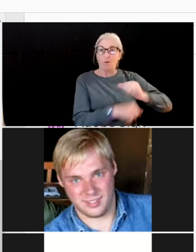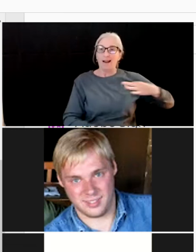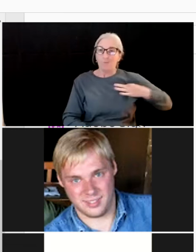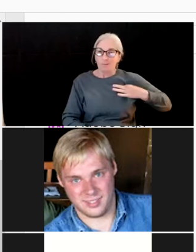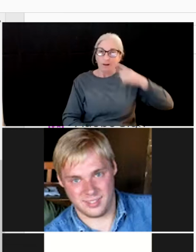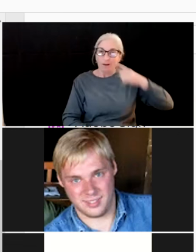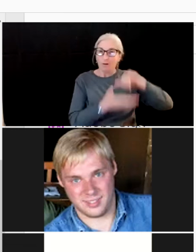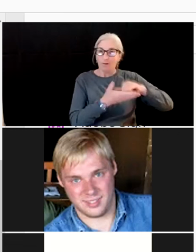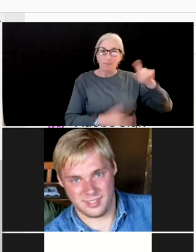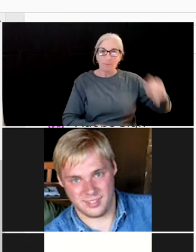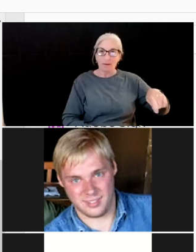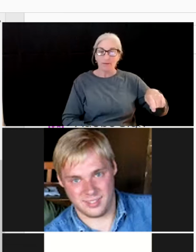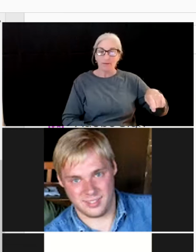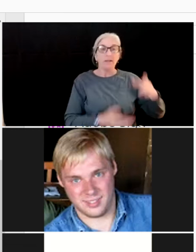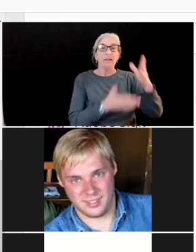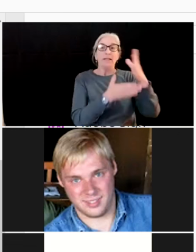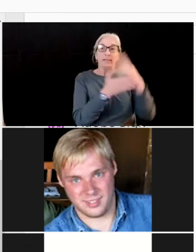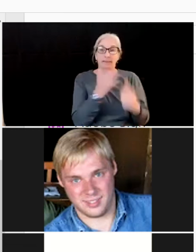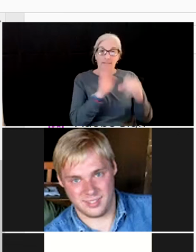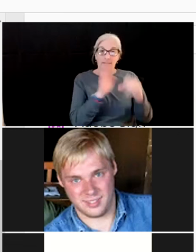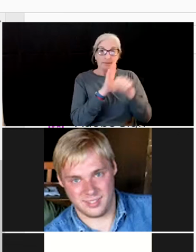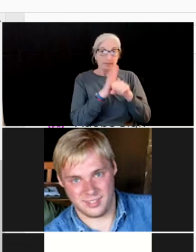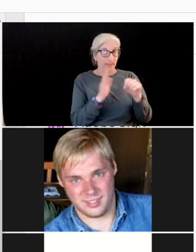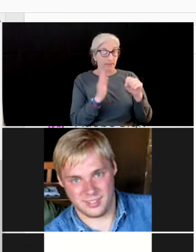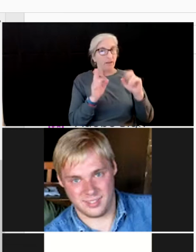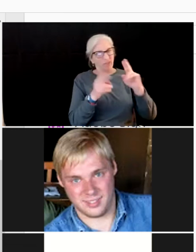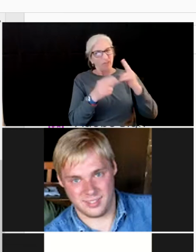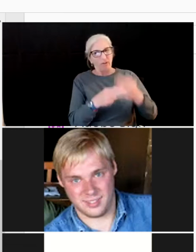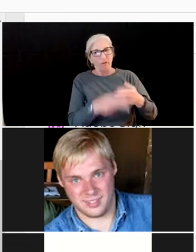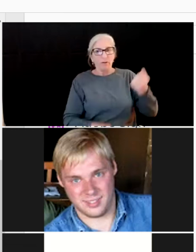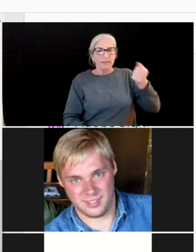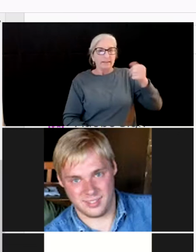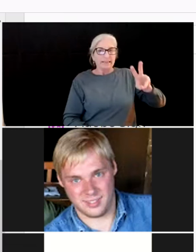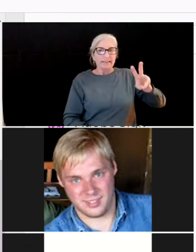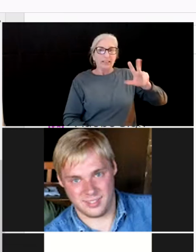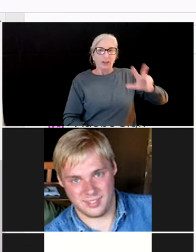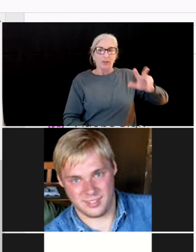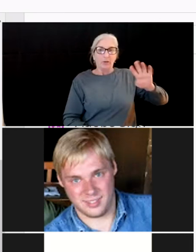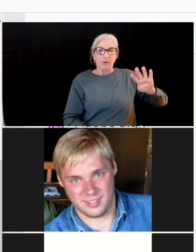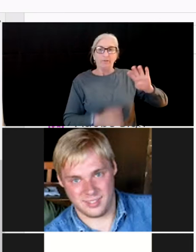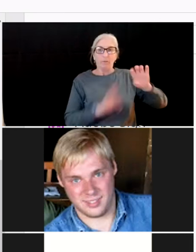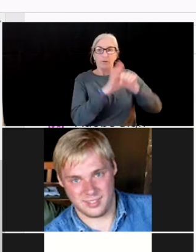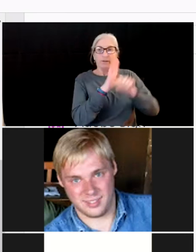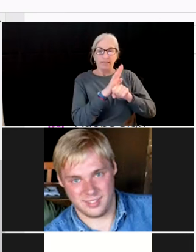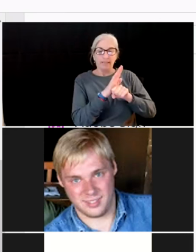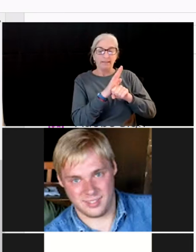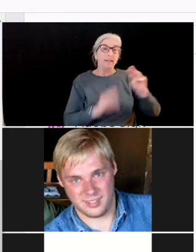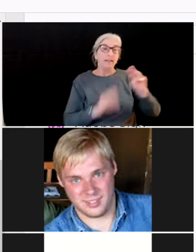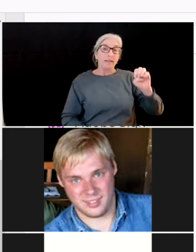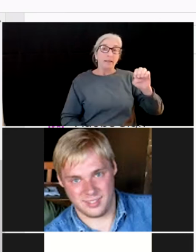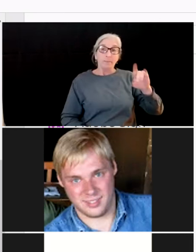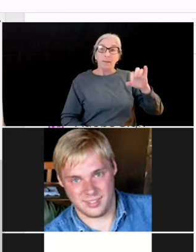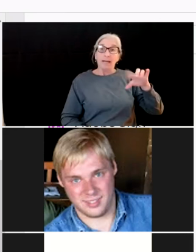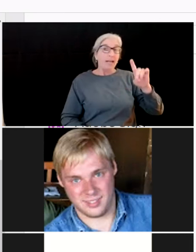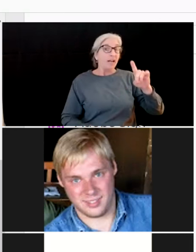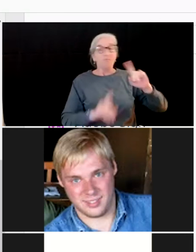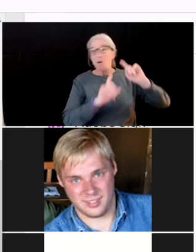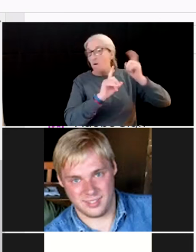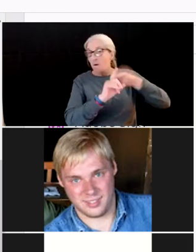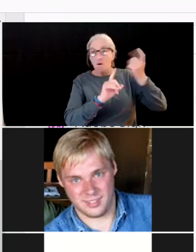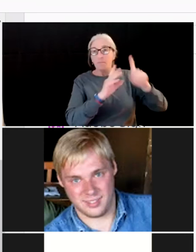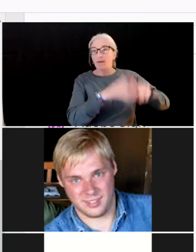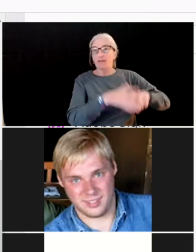states, called 1634 states, Medicaid is automatic. If somebody's on SSI, they're